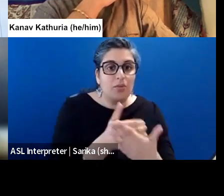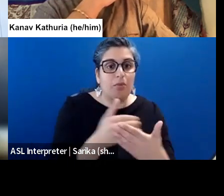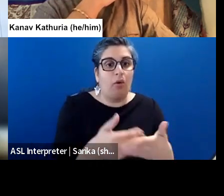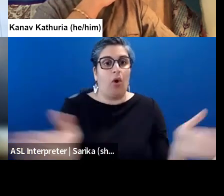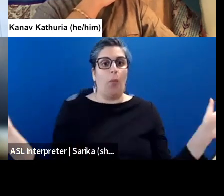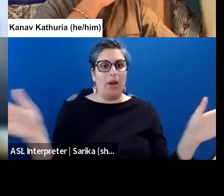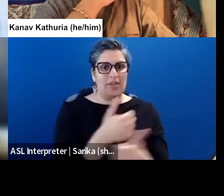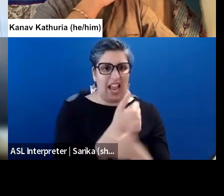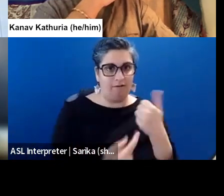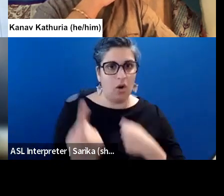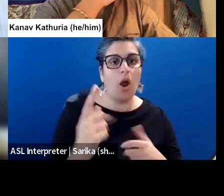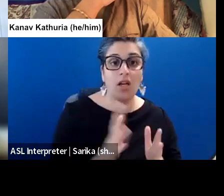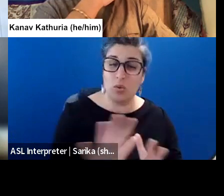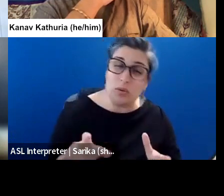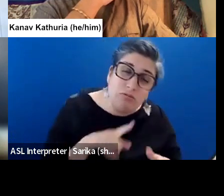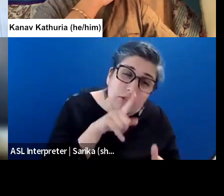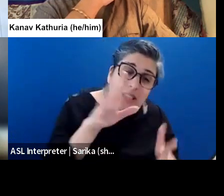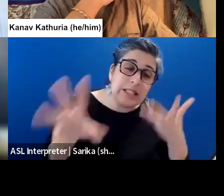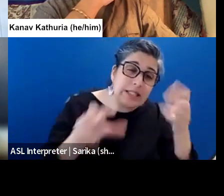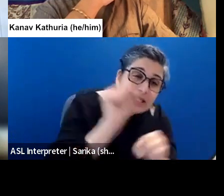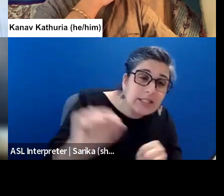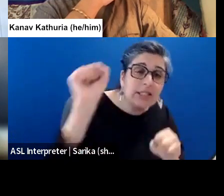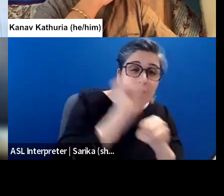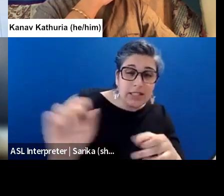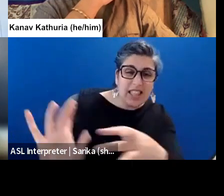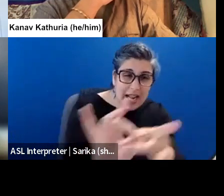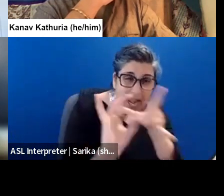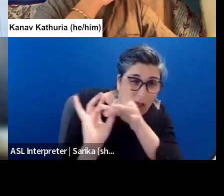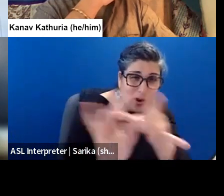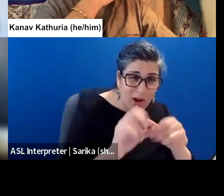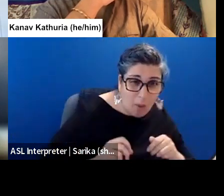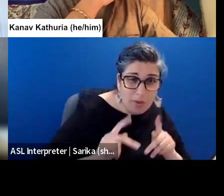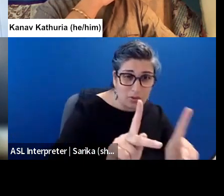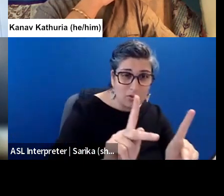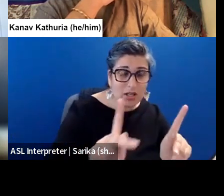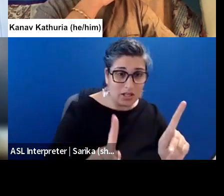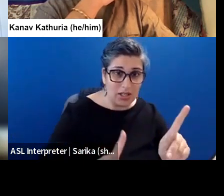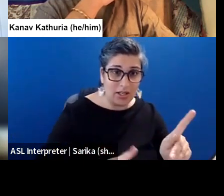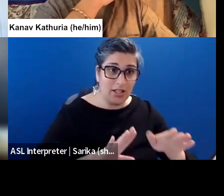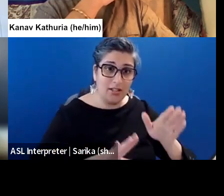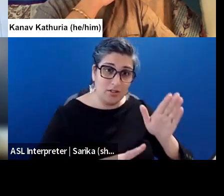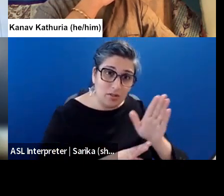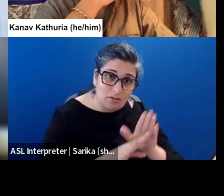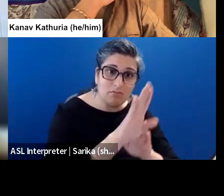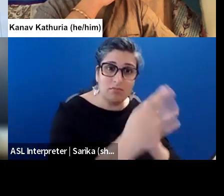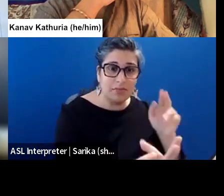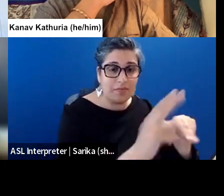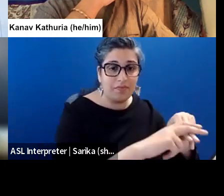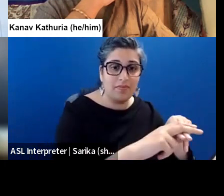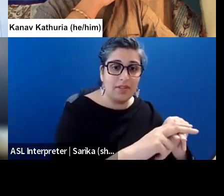everyone, right? So we really use that networking opportunity to help and to sort of